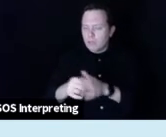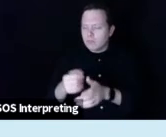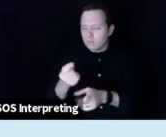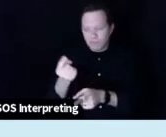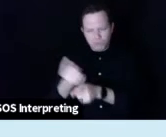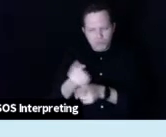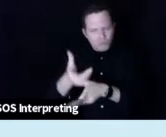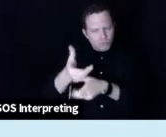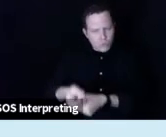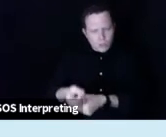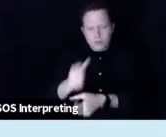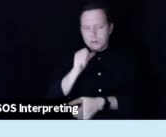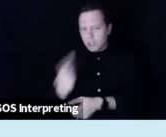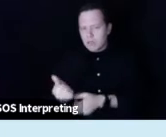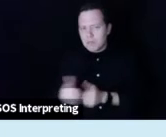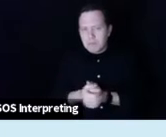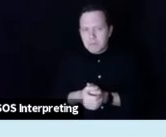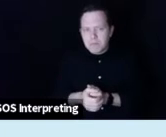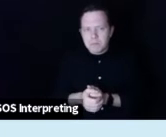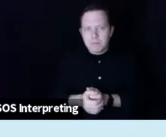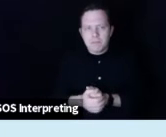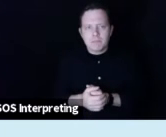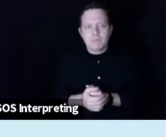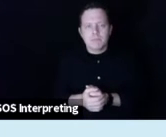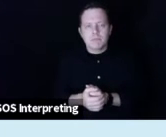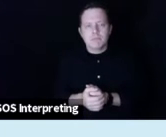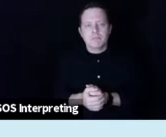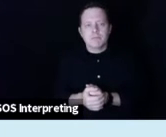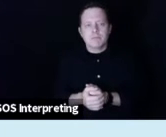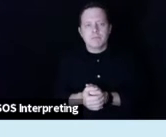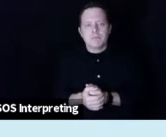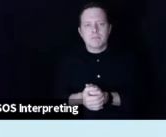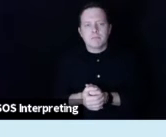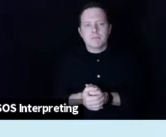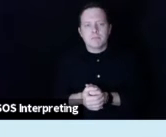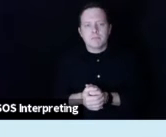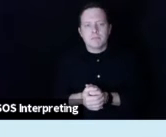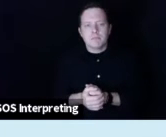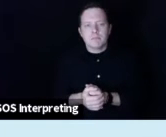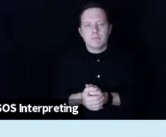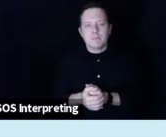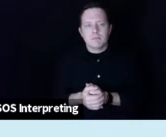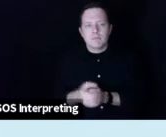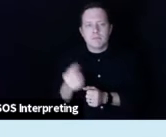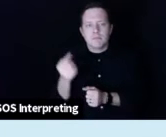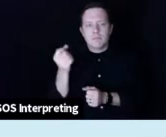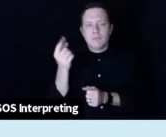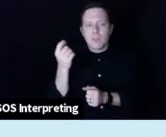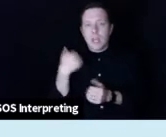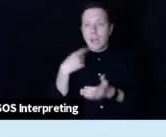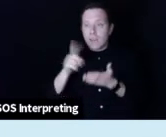know whether or not you can trust the information you're reading. There's this checklist that you can